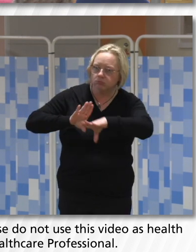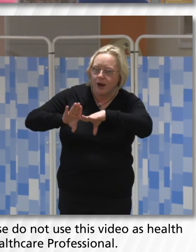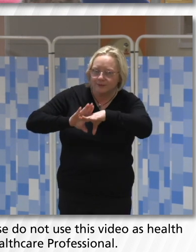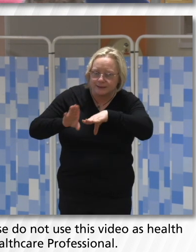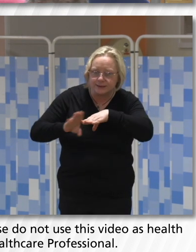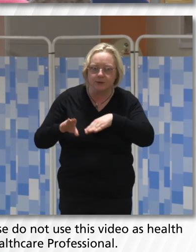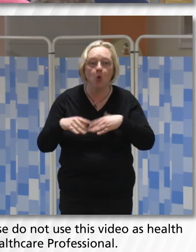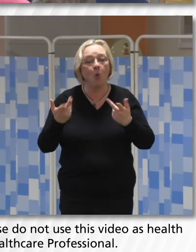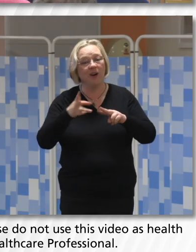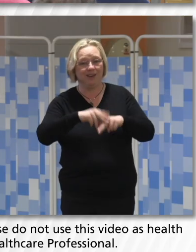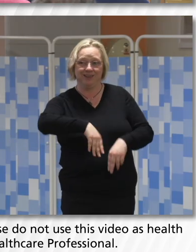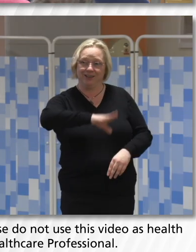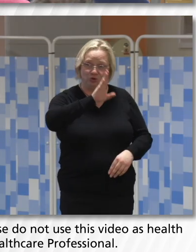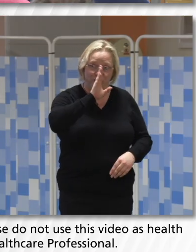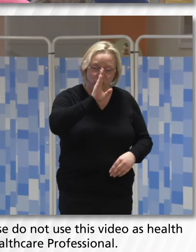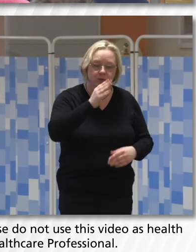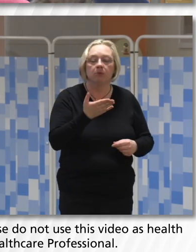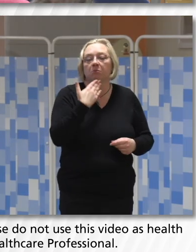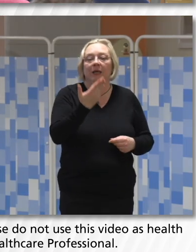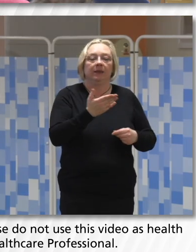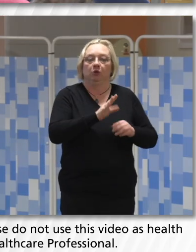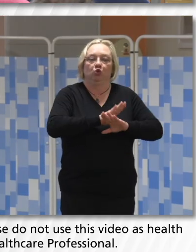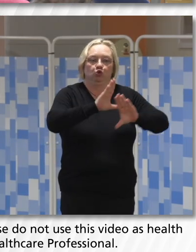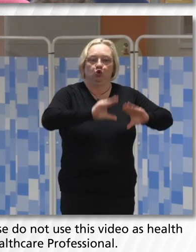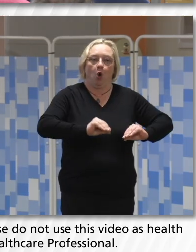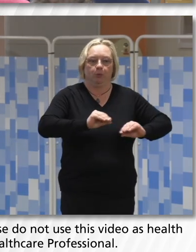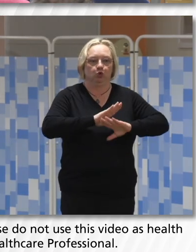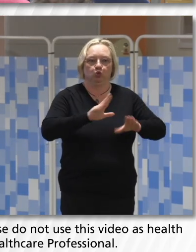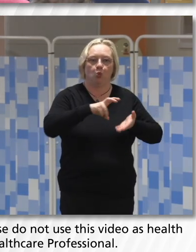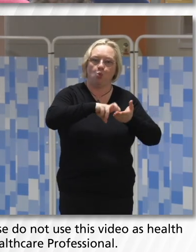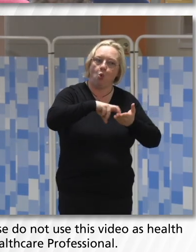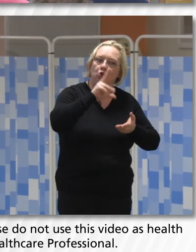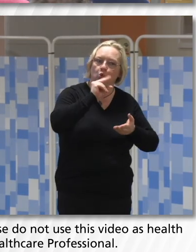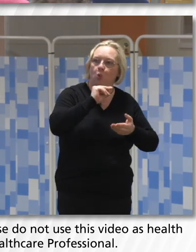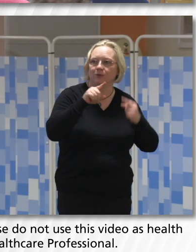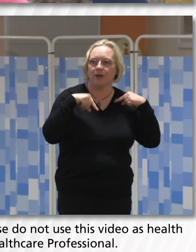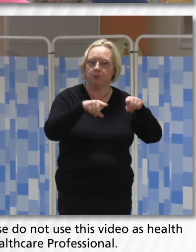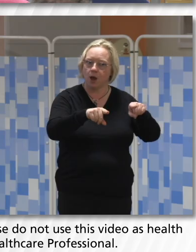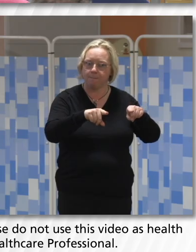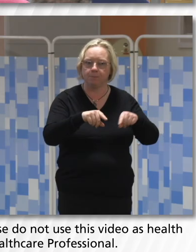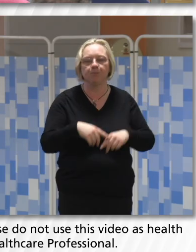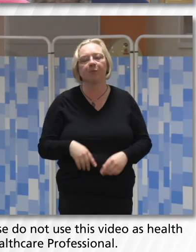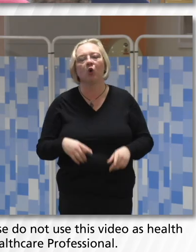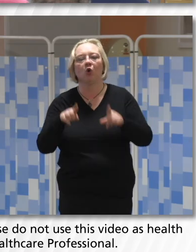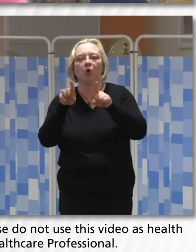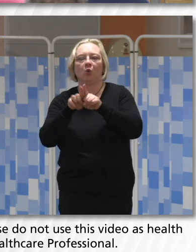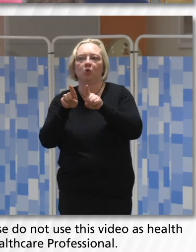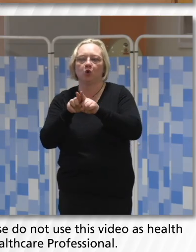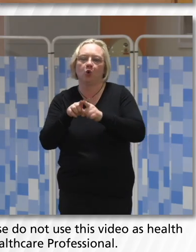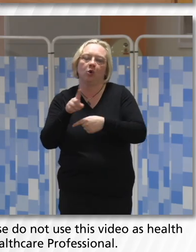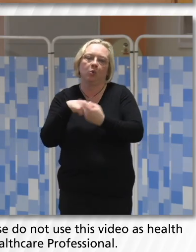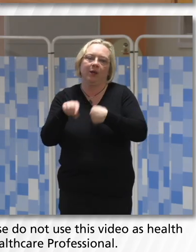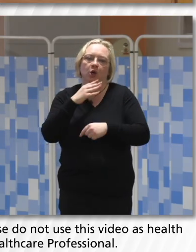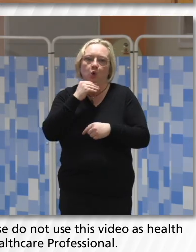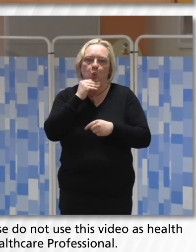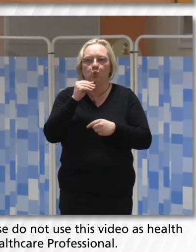can actually say, don't walk and talk because you might fall. And then we use something called cues and strategies.